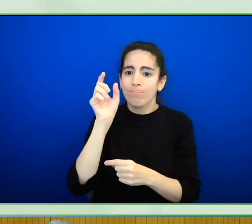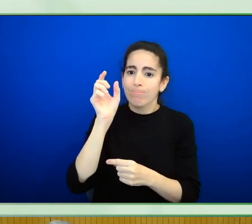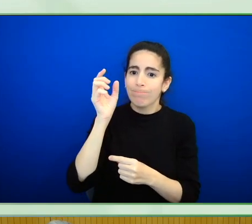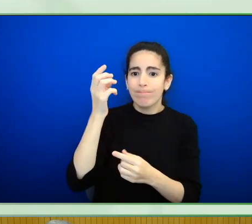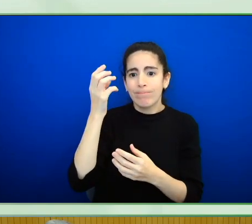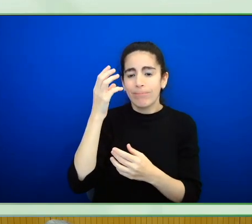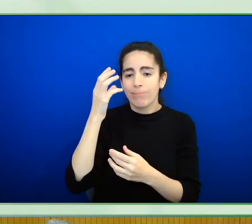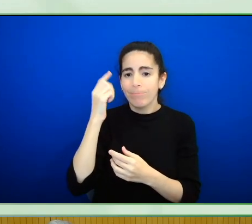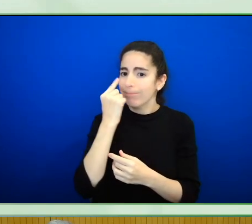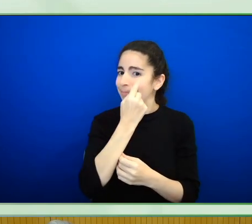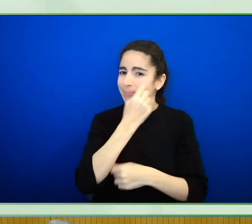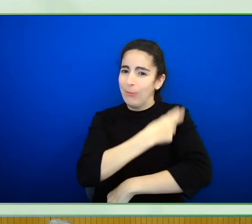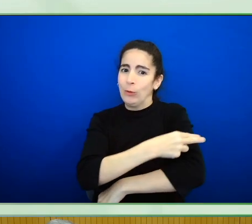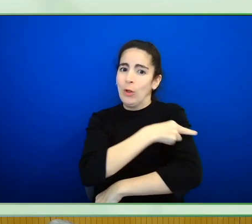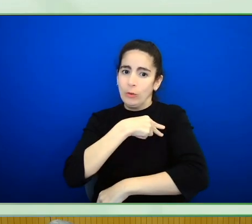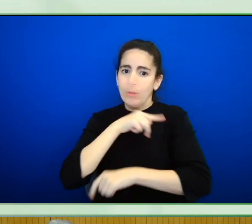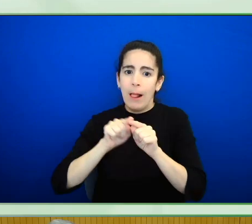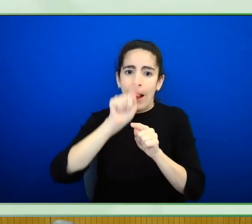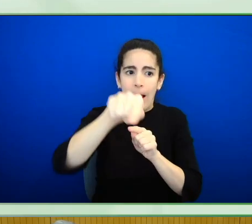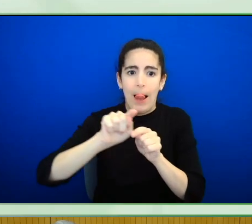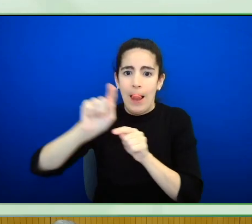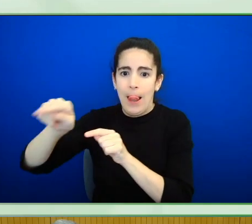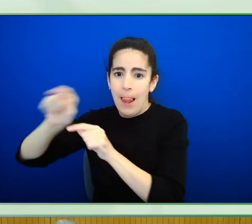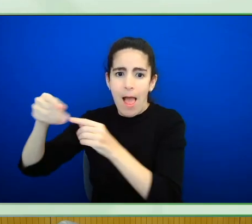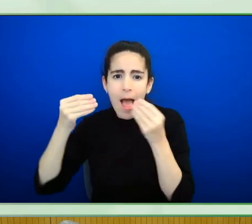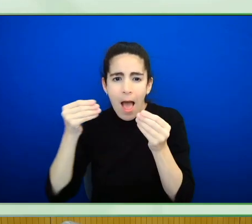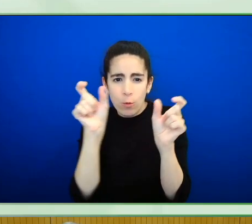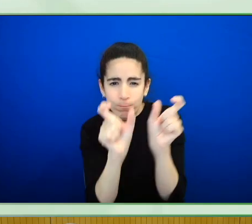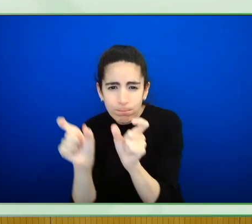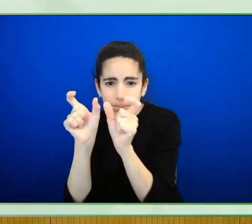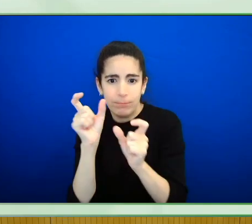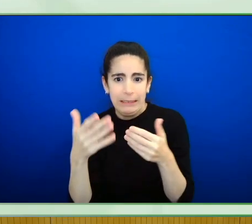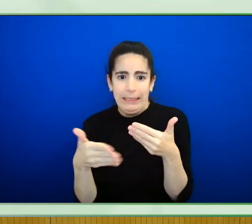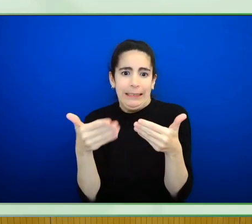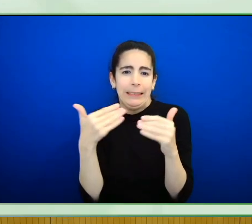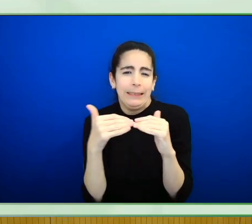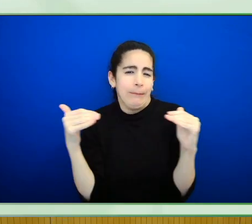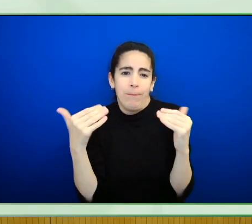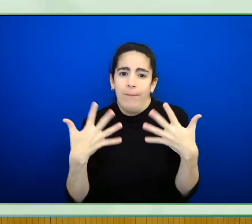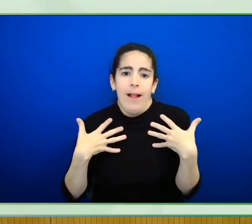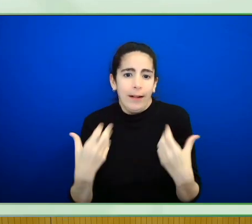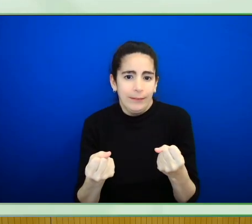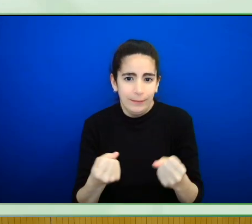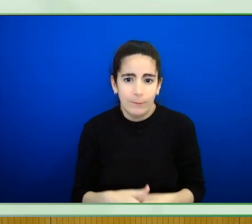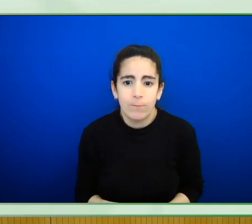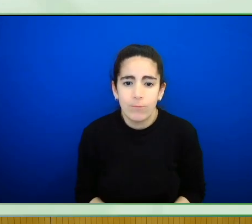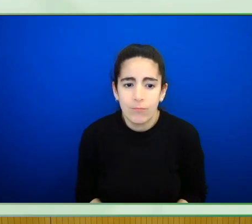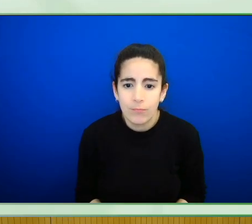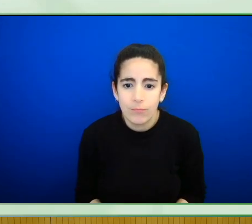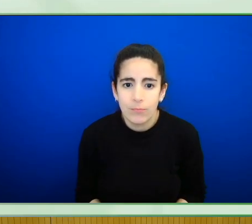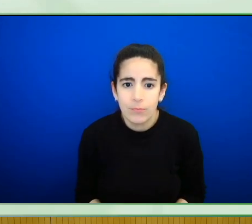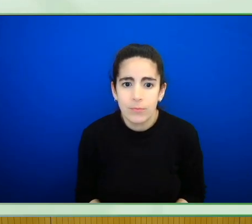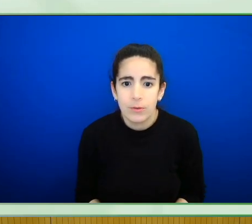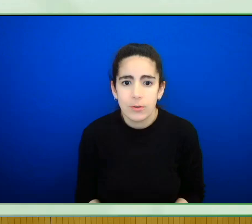in the rural areas, the communities from by the ready health workers, they are being referred to rural health centers and basic health